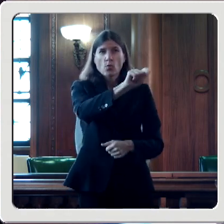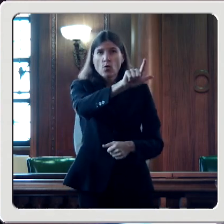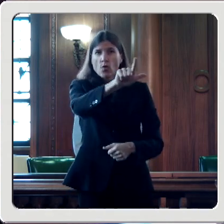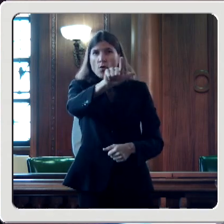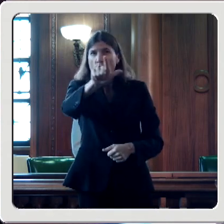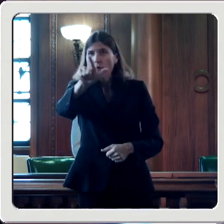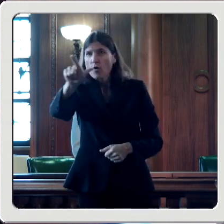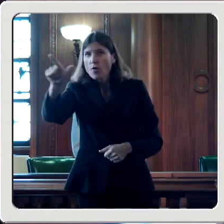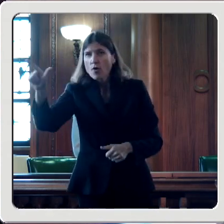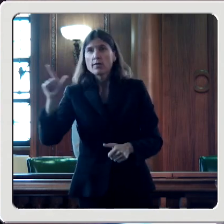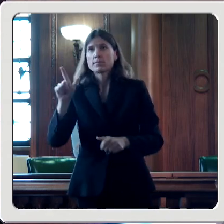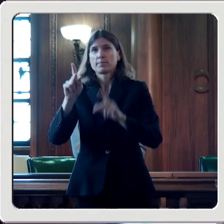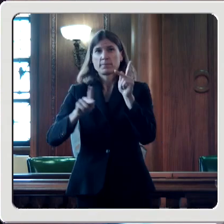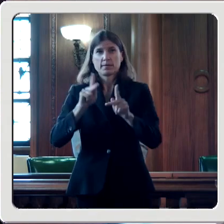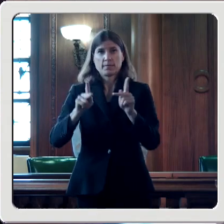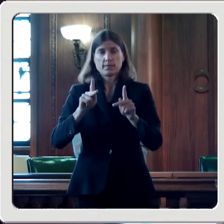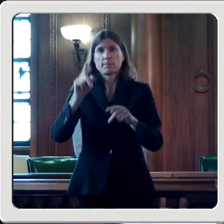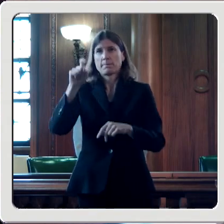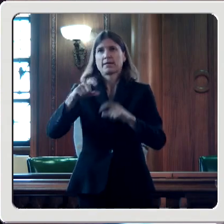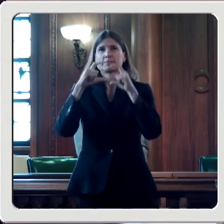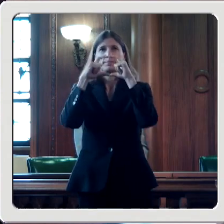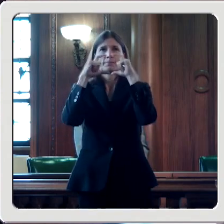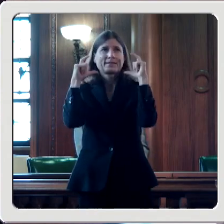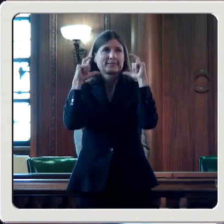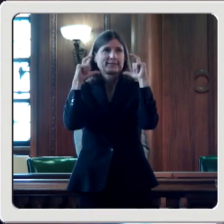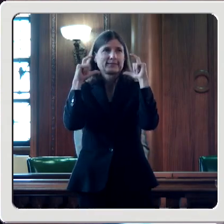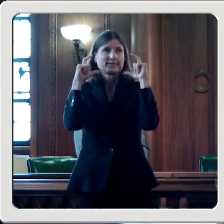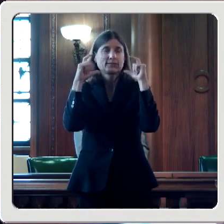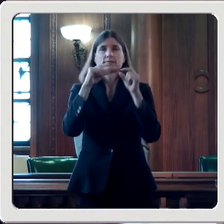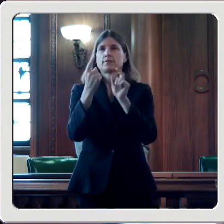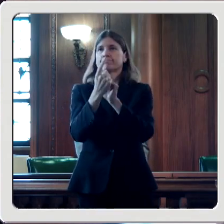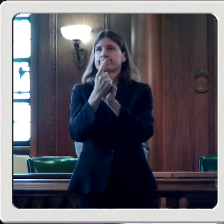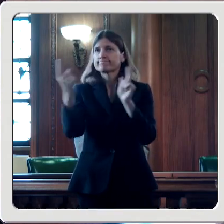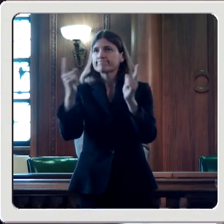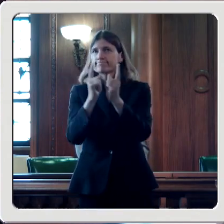masking, physical distancing, hand hygiene.